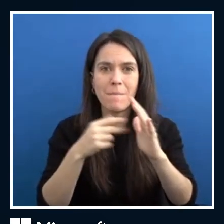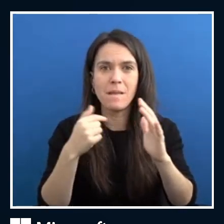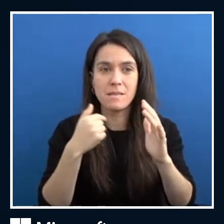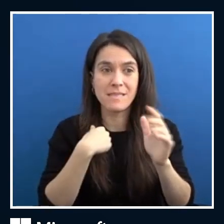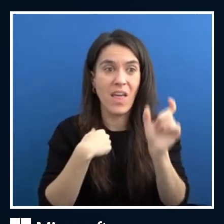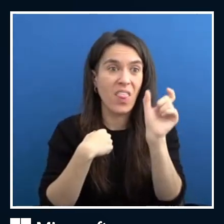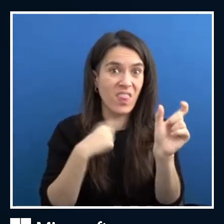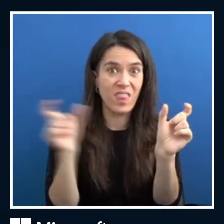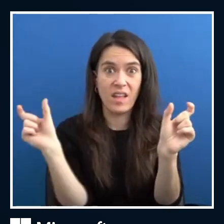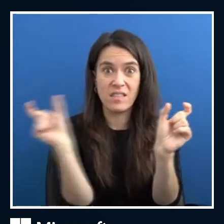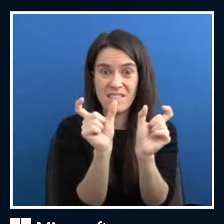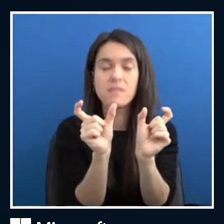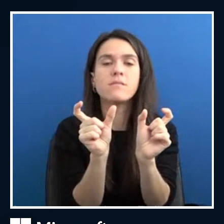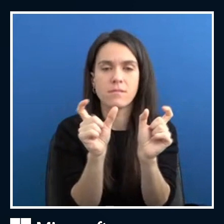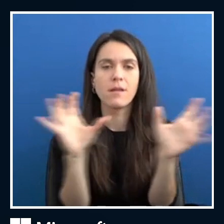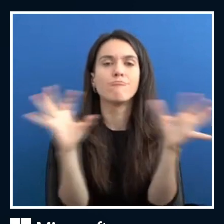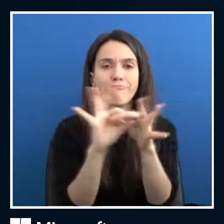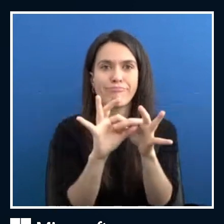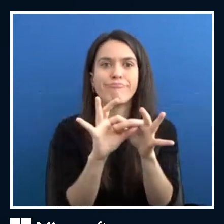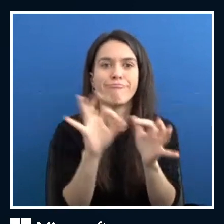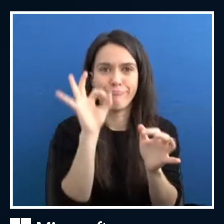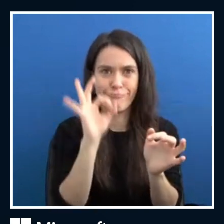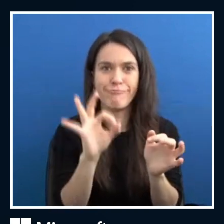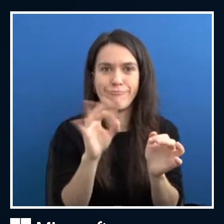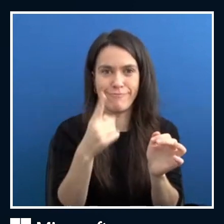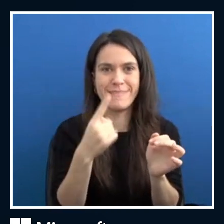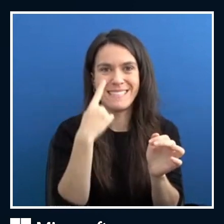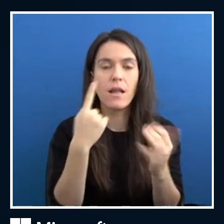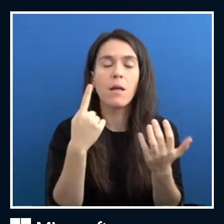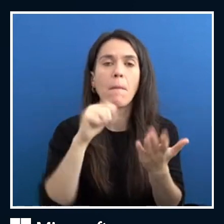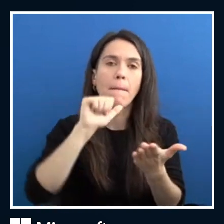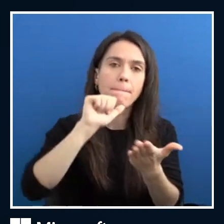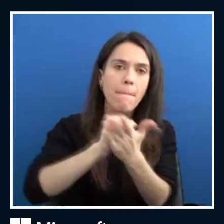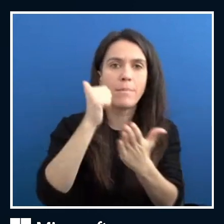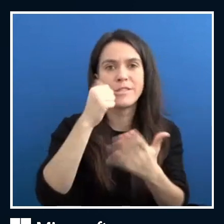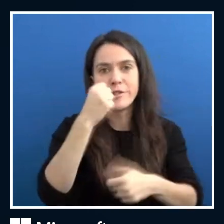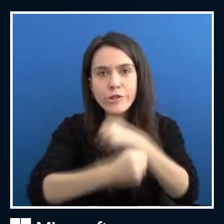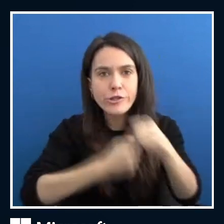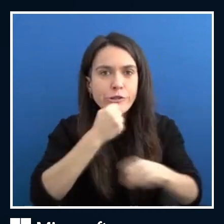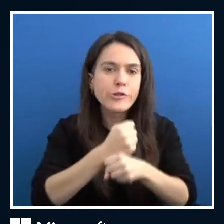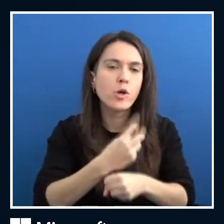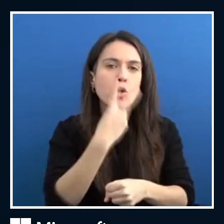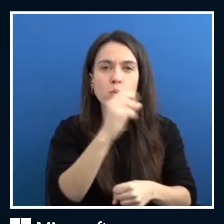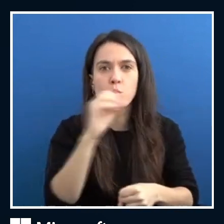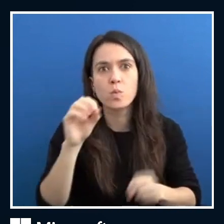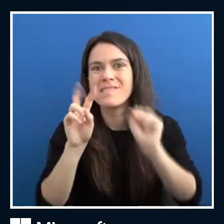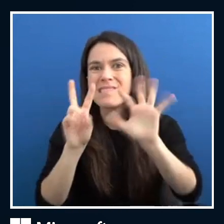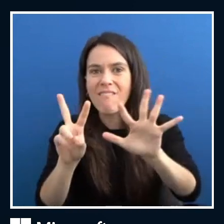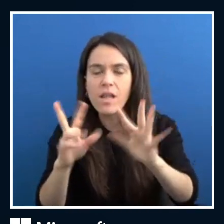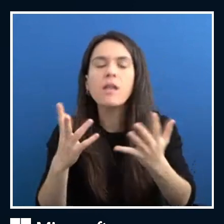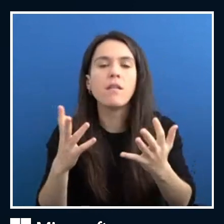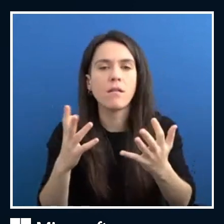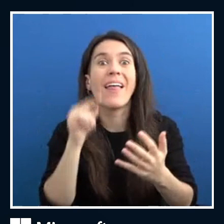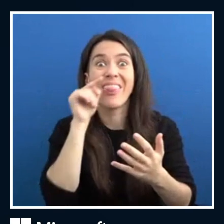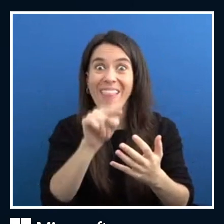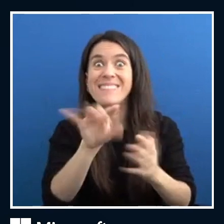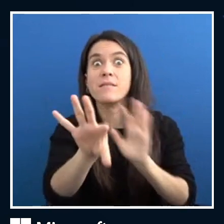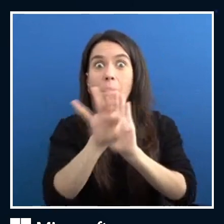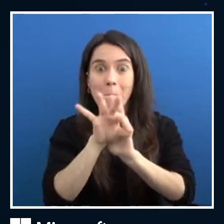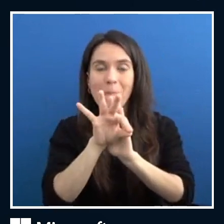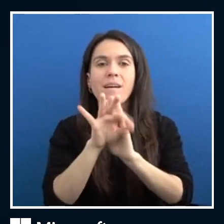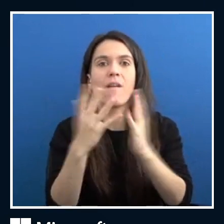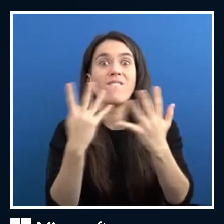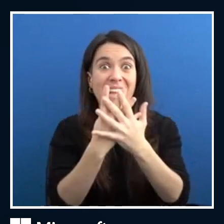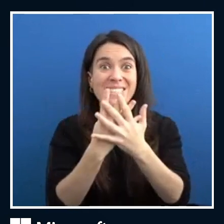for where the publication year equals to 2007 or not equals to 2007. And